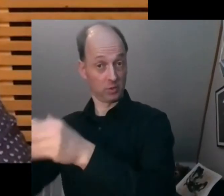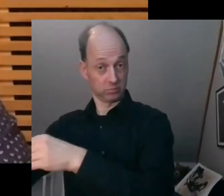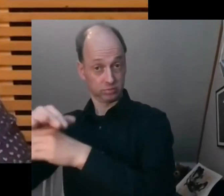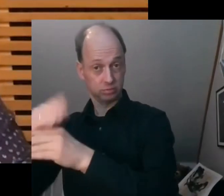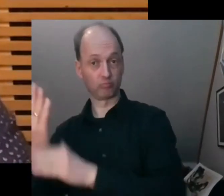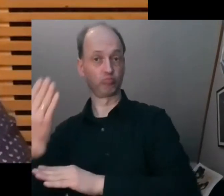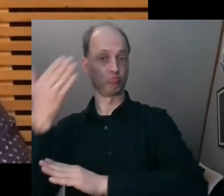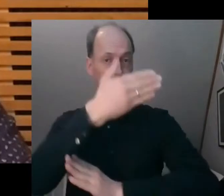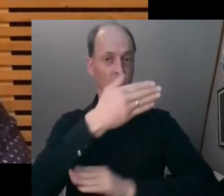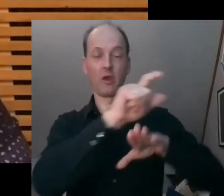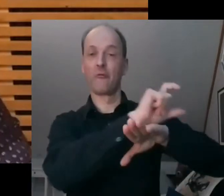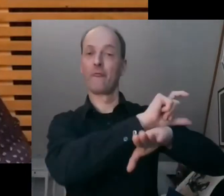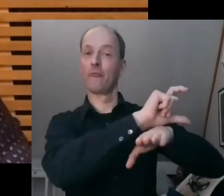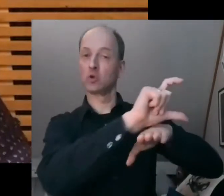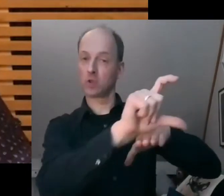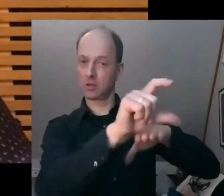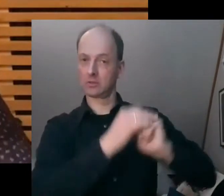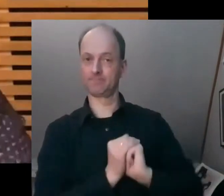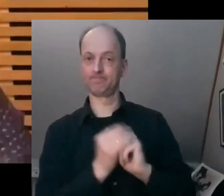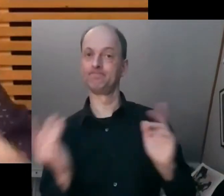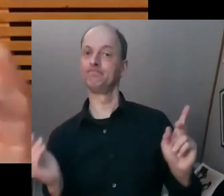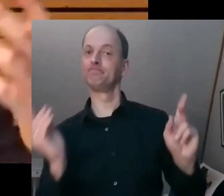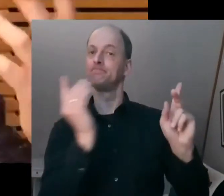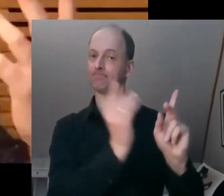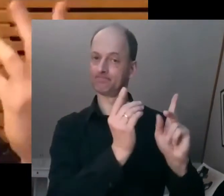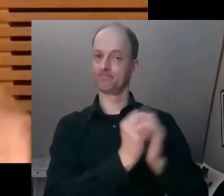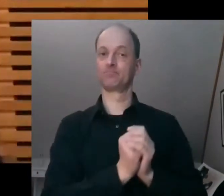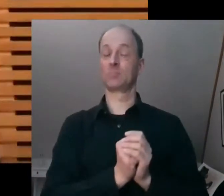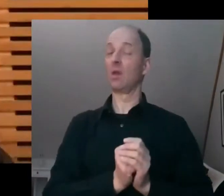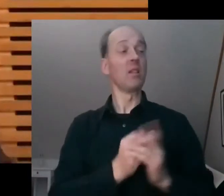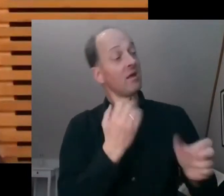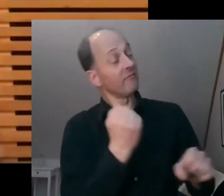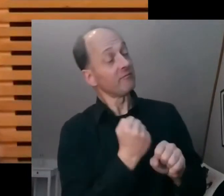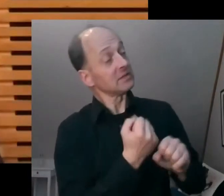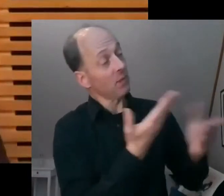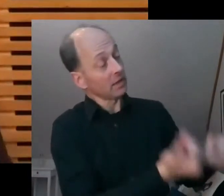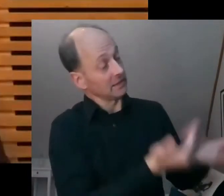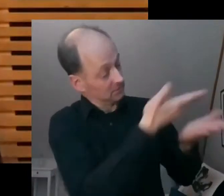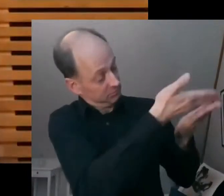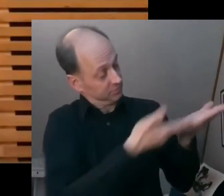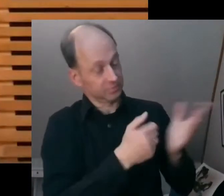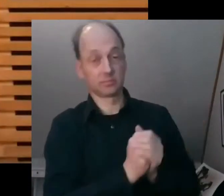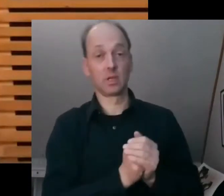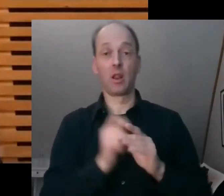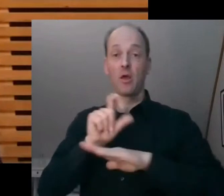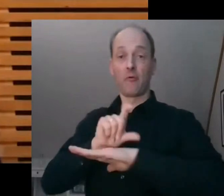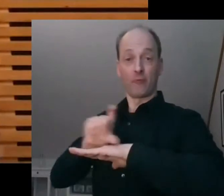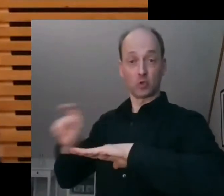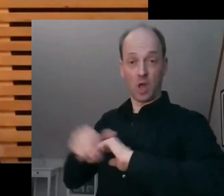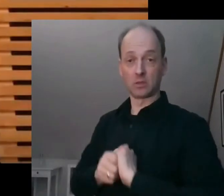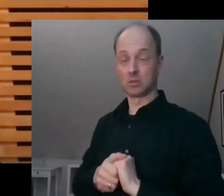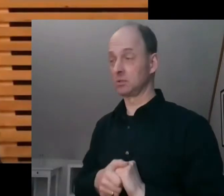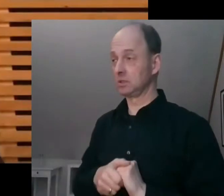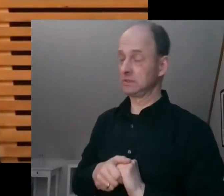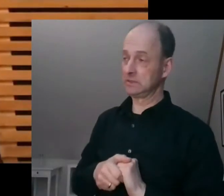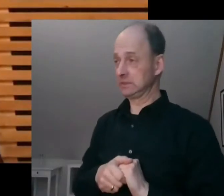we went to the management board with these results and asked them, okay, what do we do? And we found